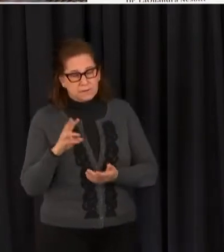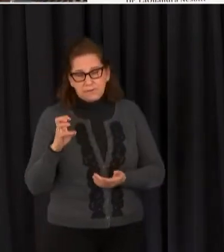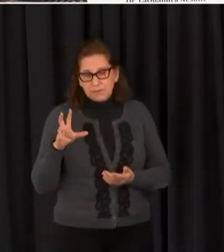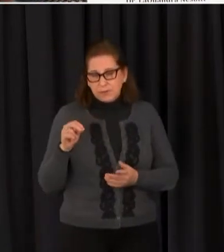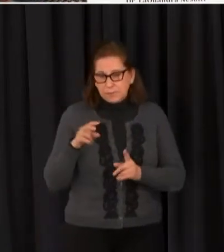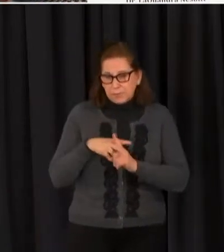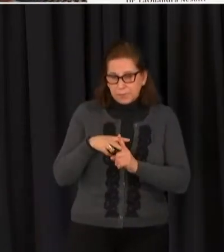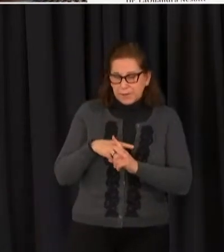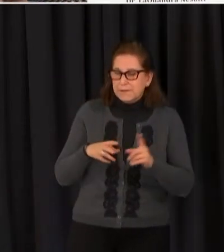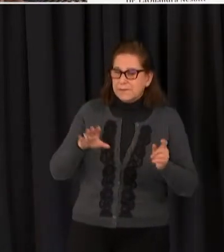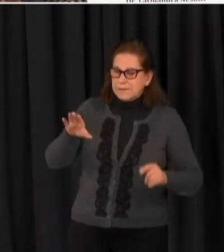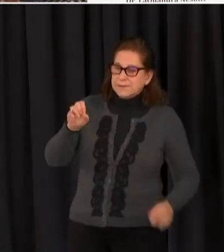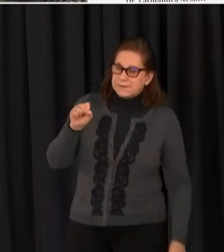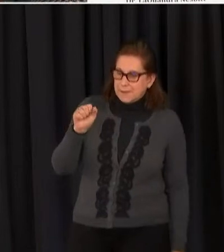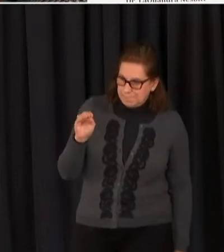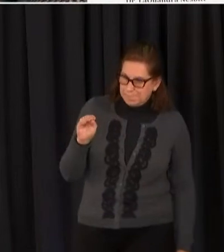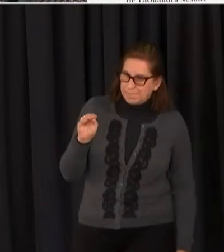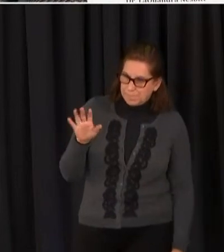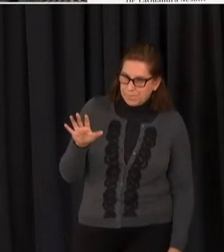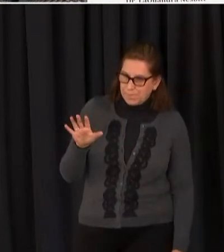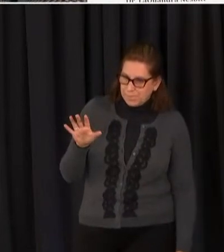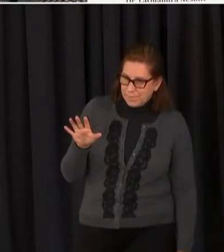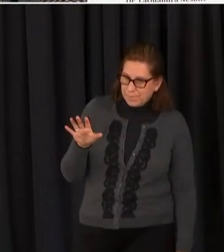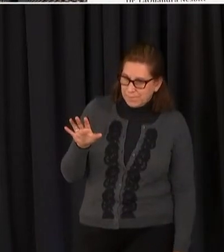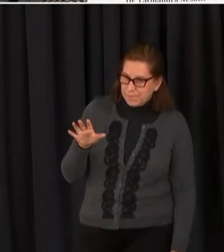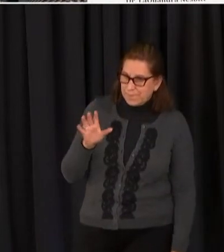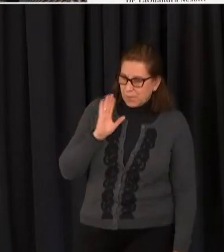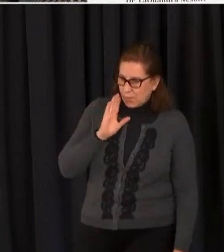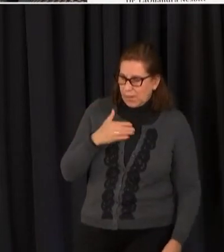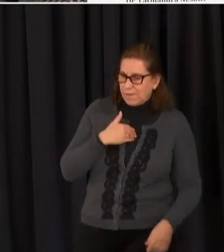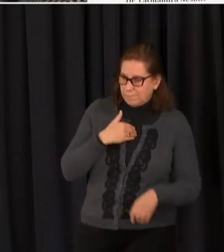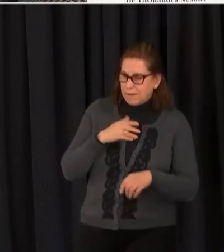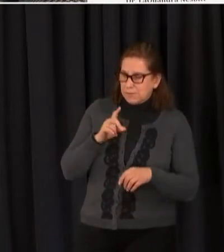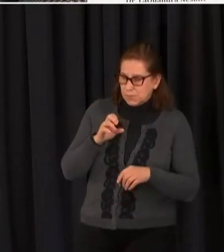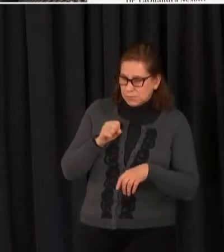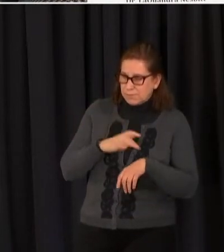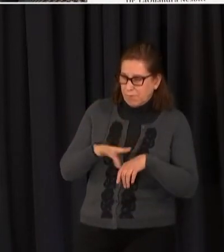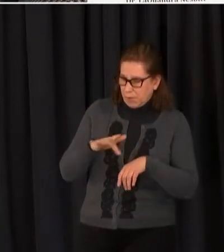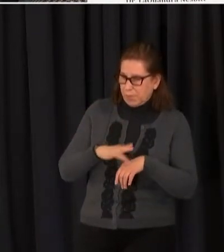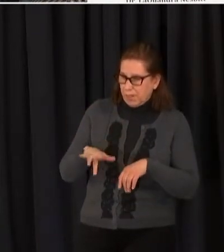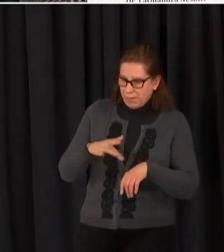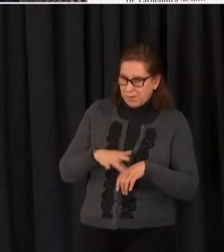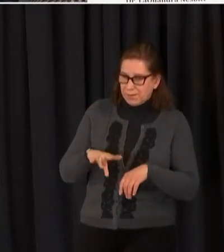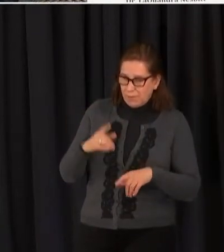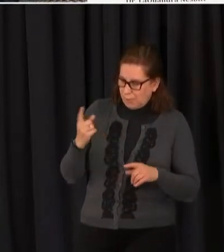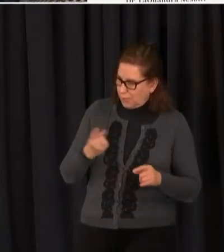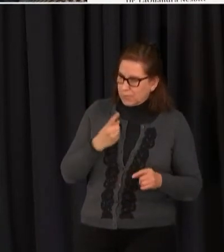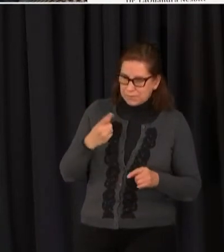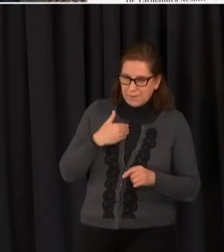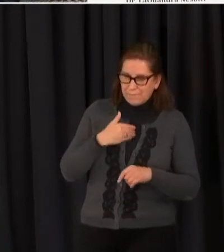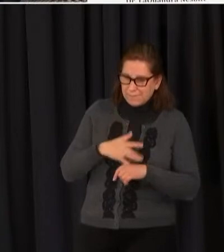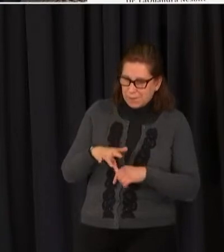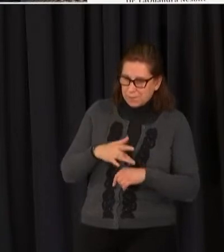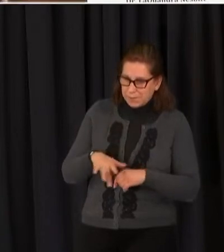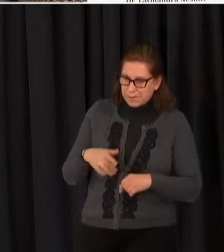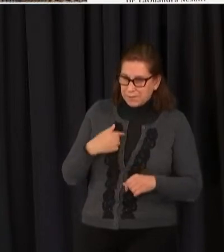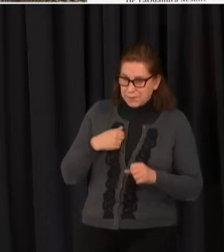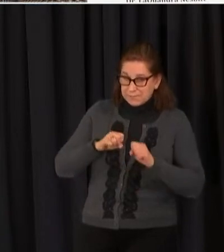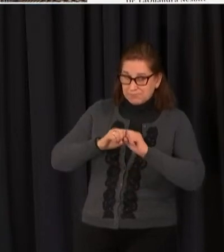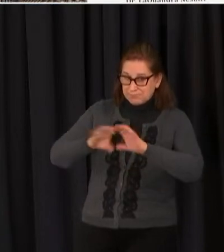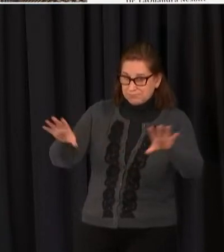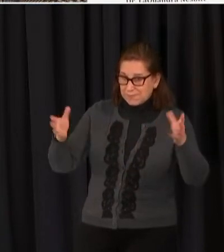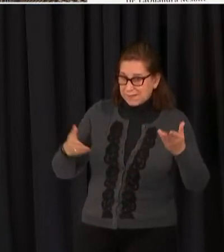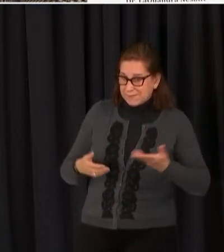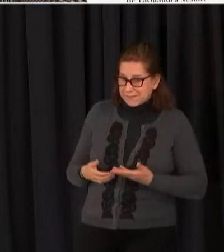there's always going to be a gap between the percentage of appointments that are sent out for people to actually, or invitations that are sent out